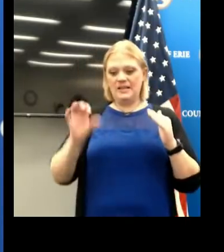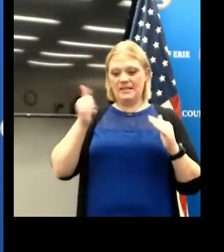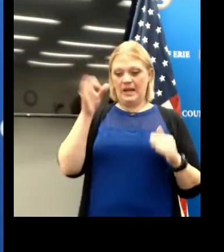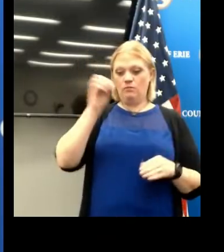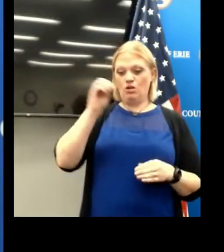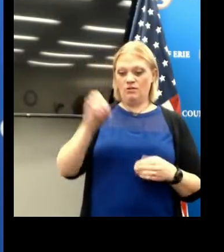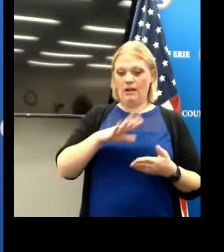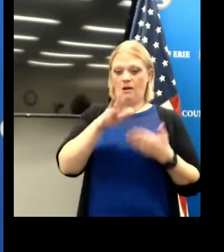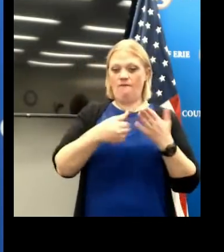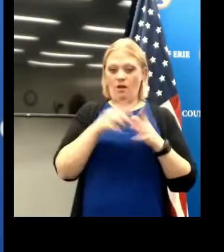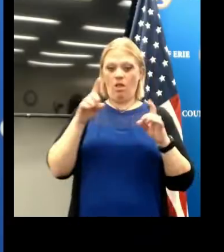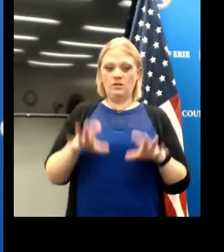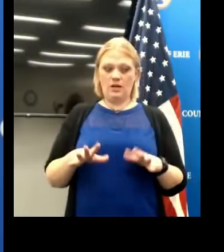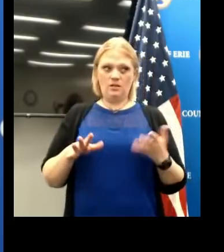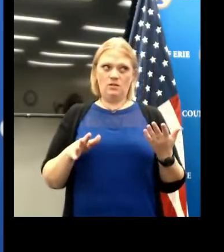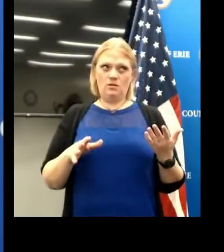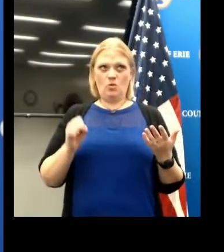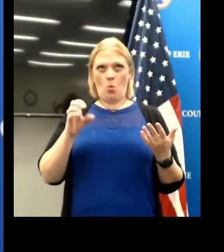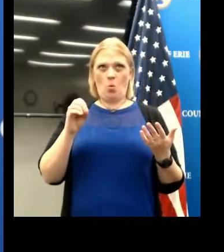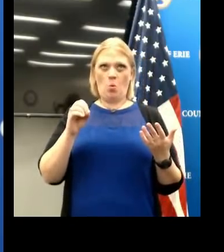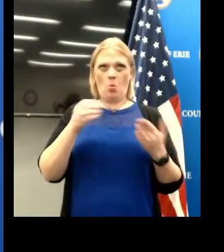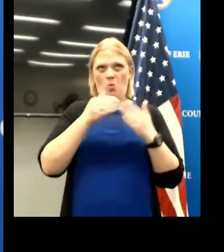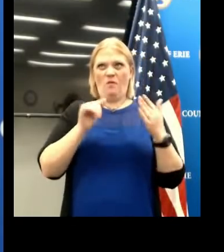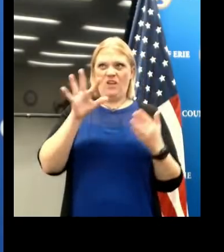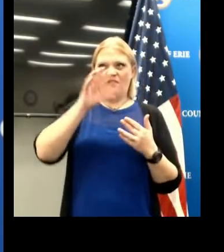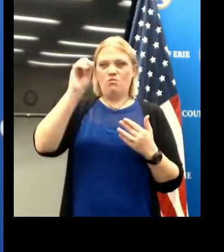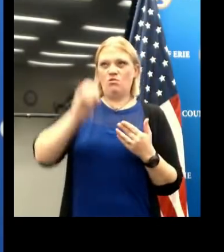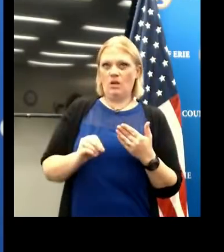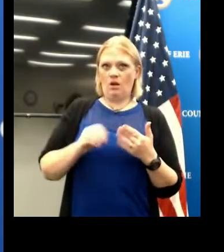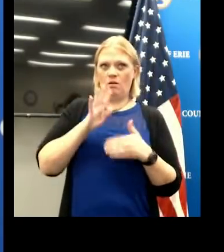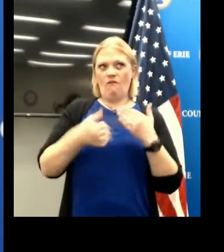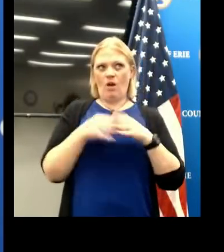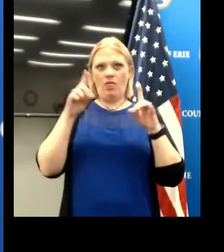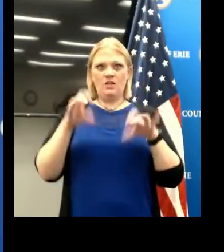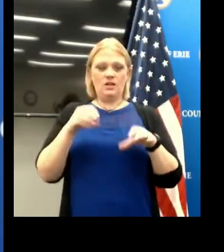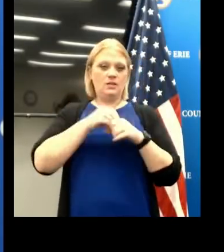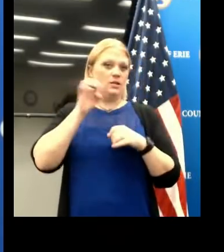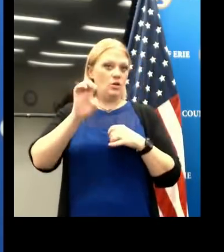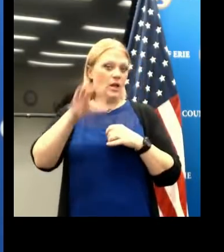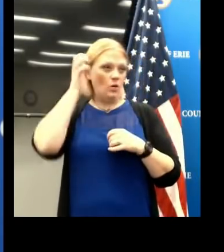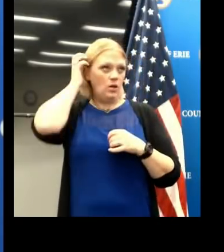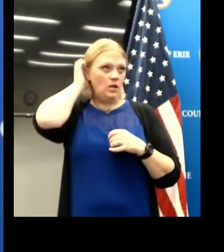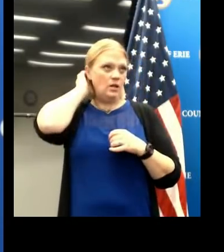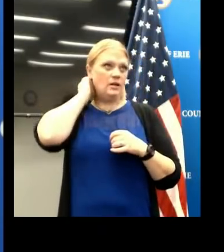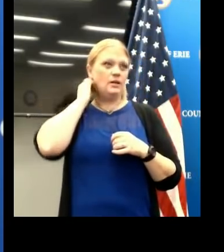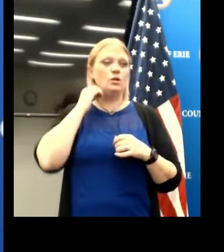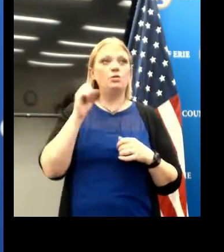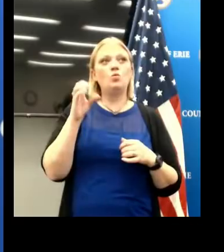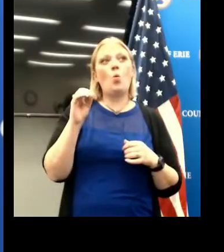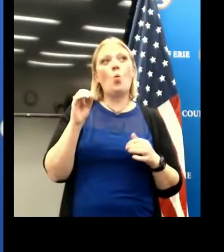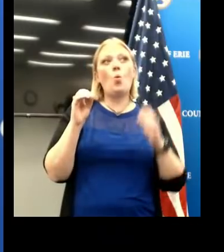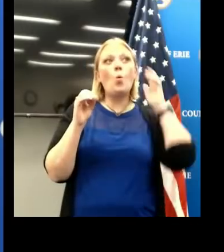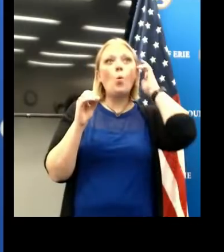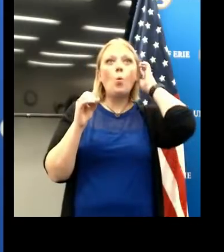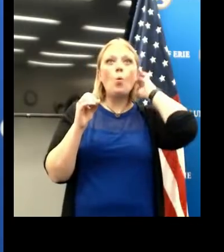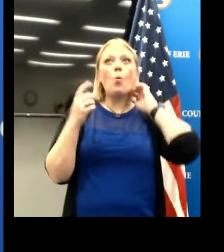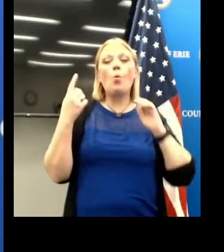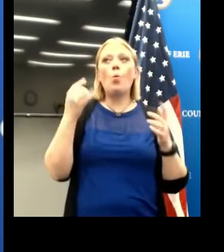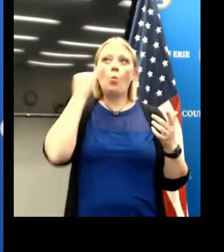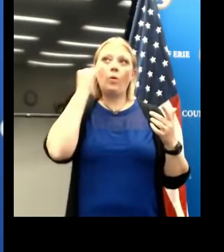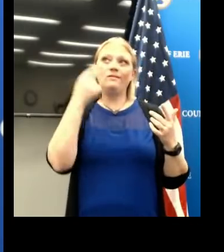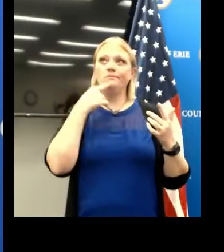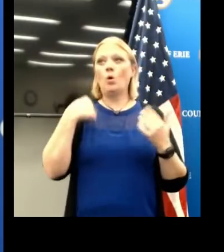10% of all the tests. We're basically less than 5% of the tests that are being performed in Erie County. So just by saying we're limiting it